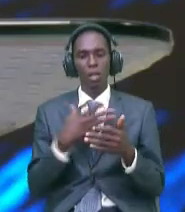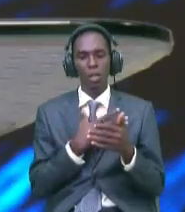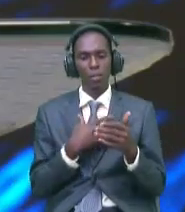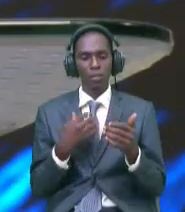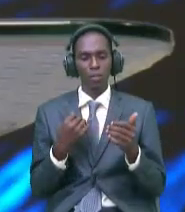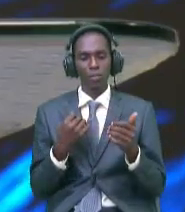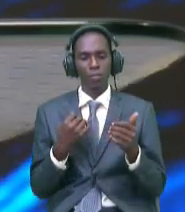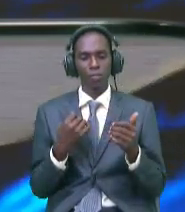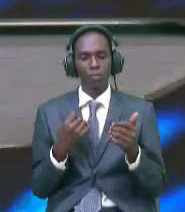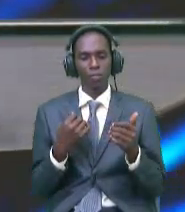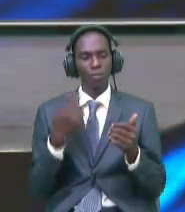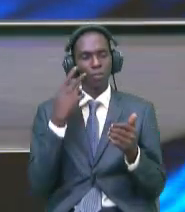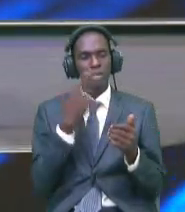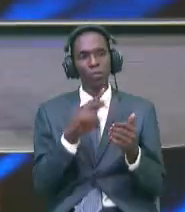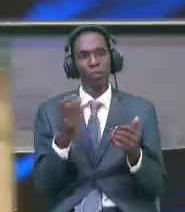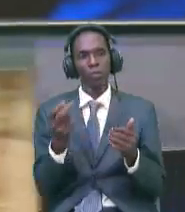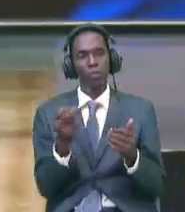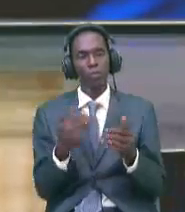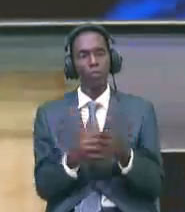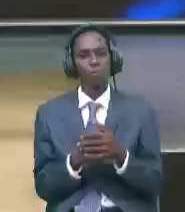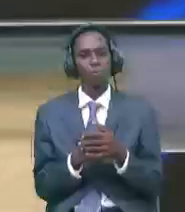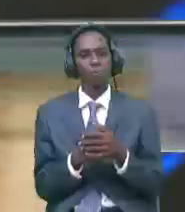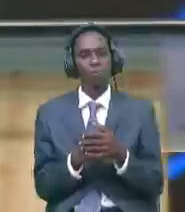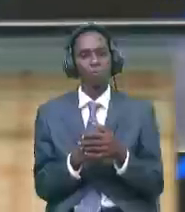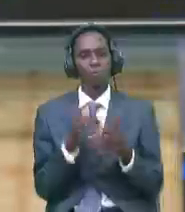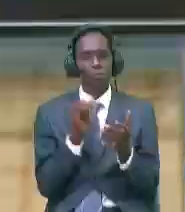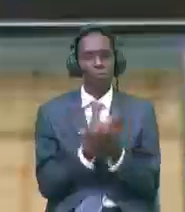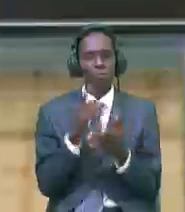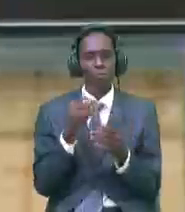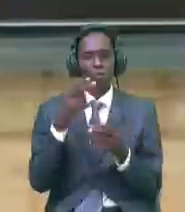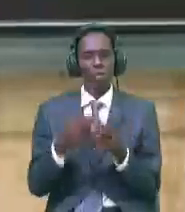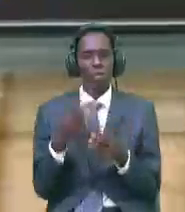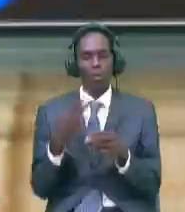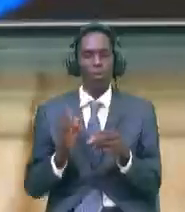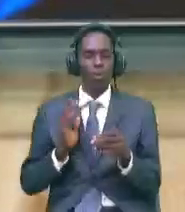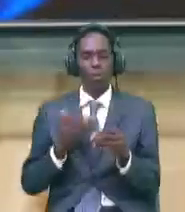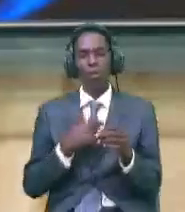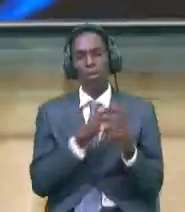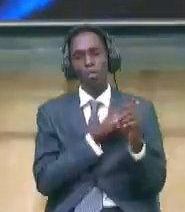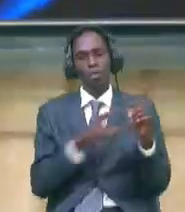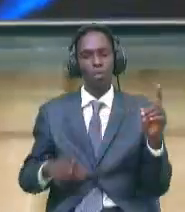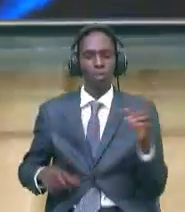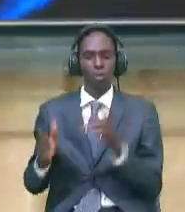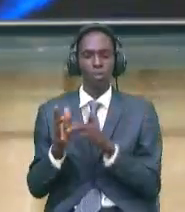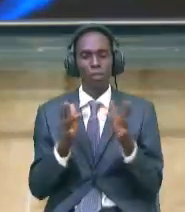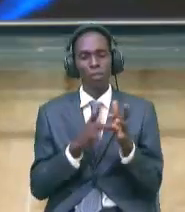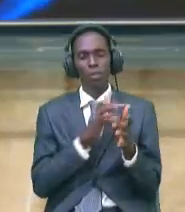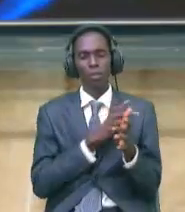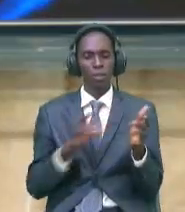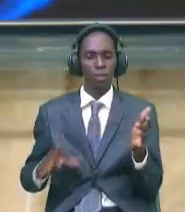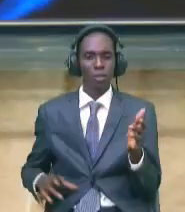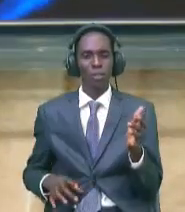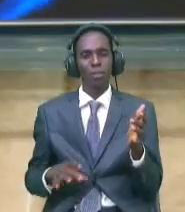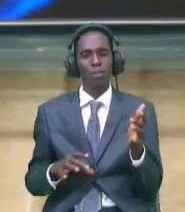power. And then in verse 12, it says that the name of our Lord Jesus Christ may